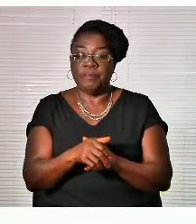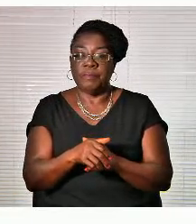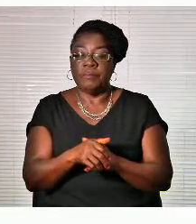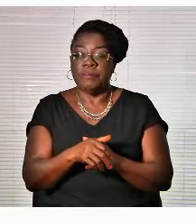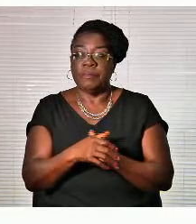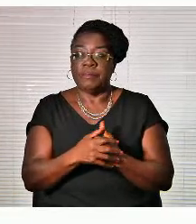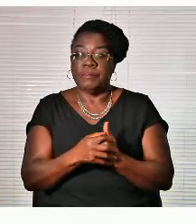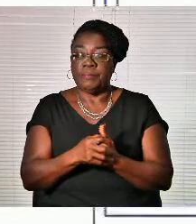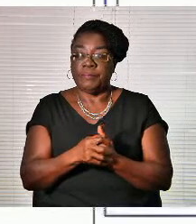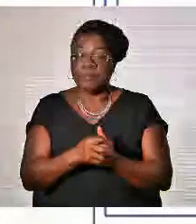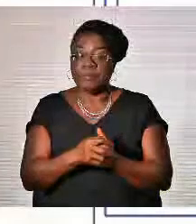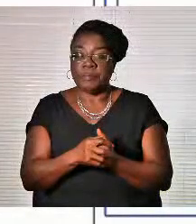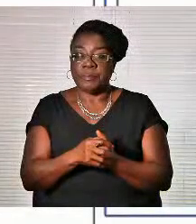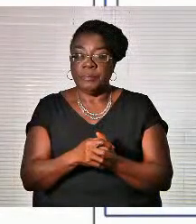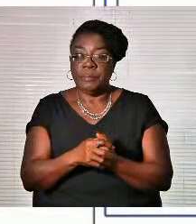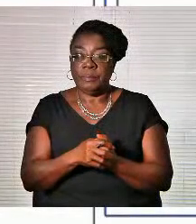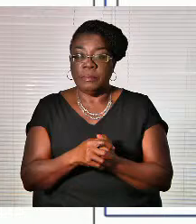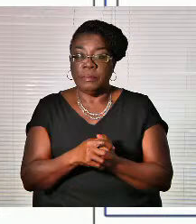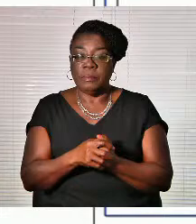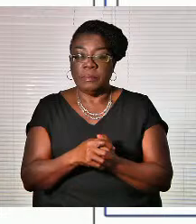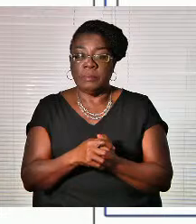Next slide.